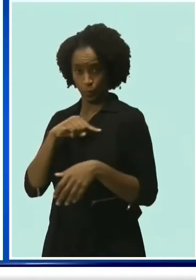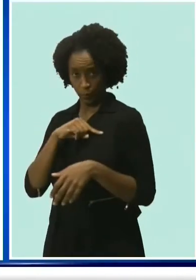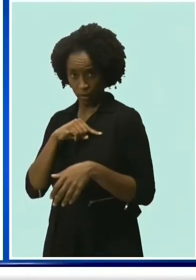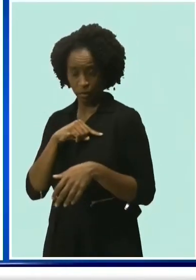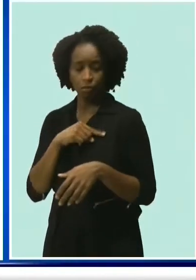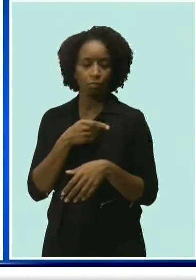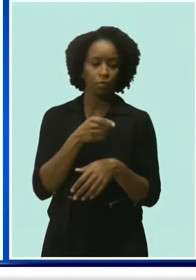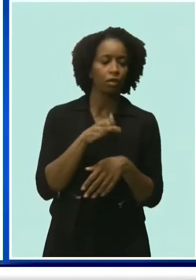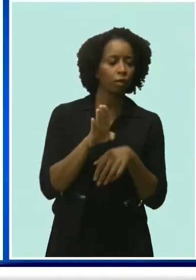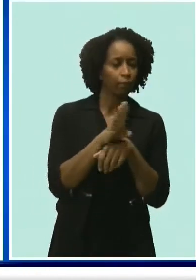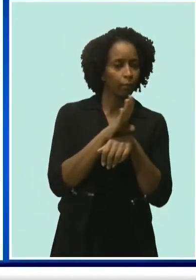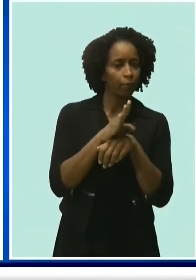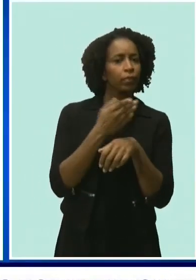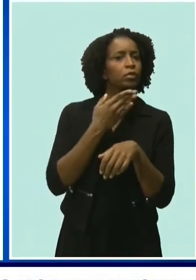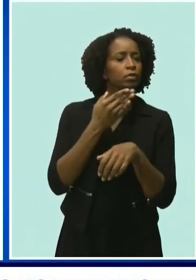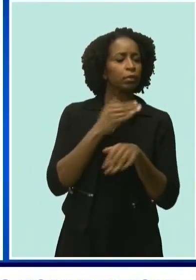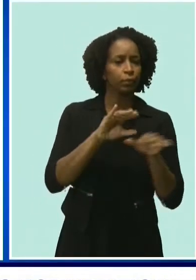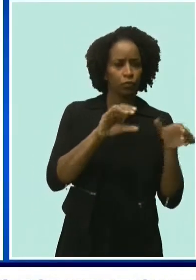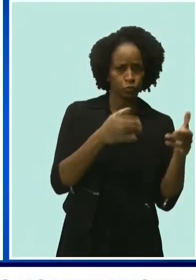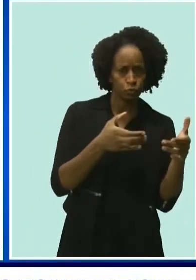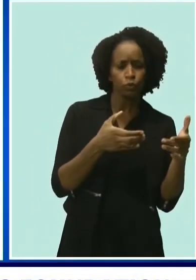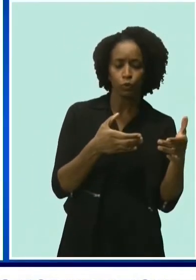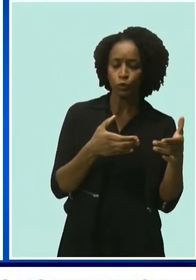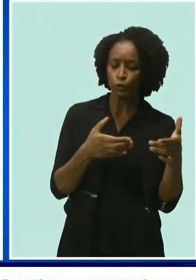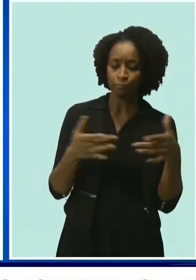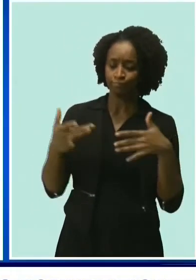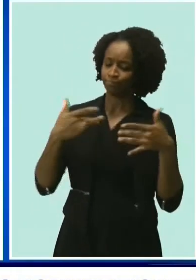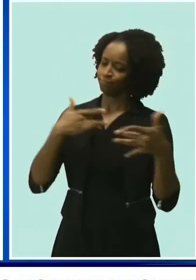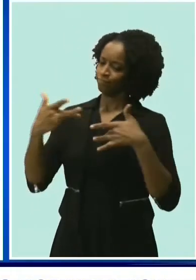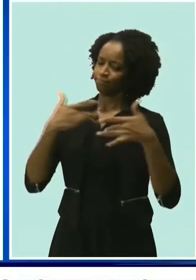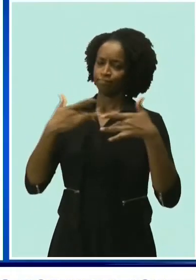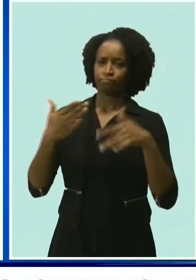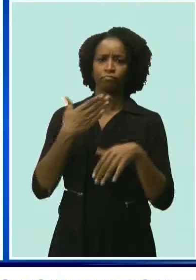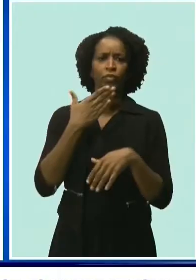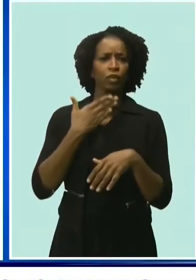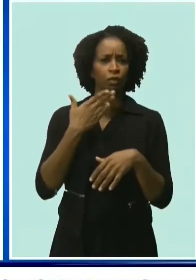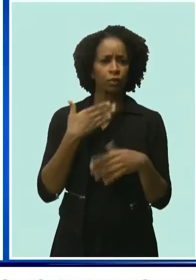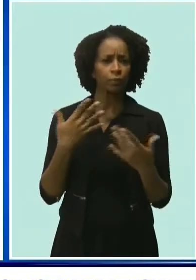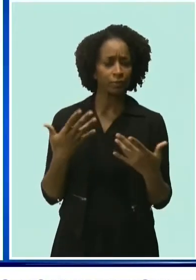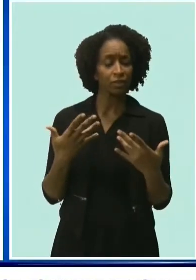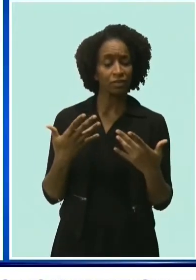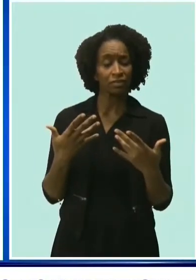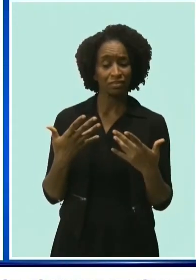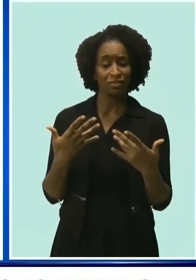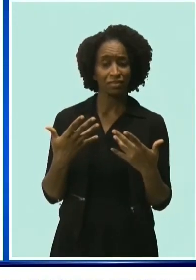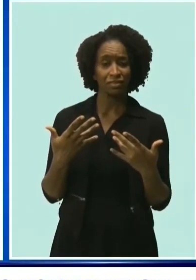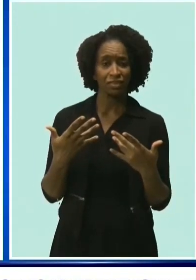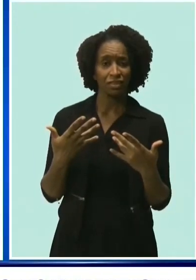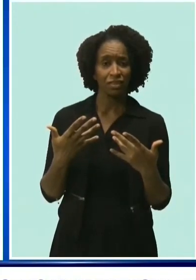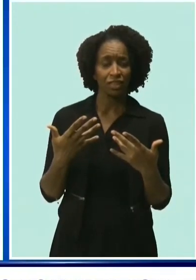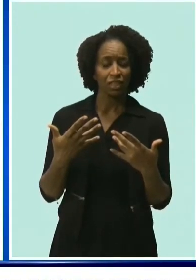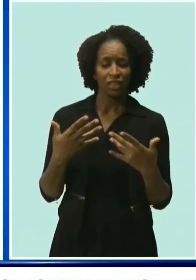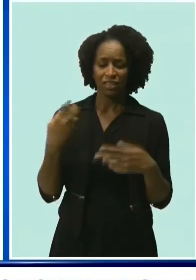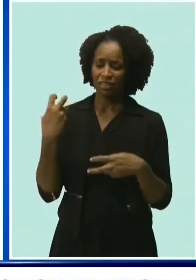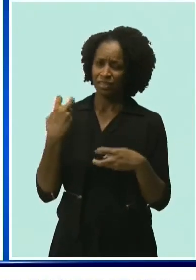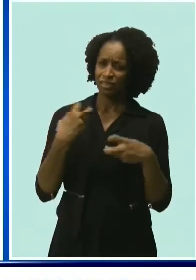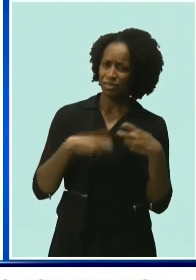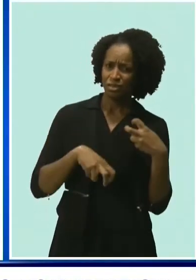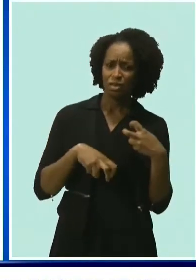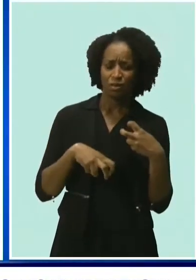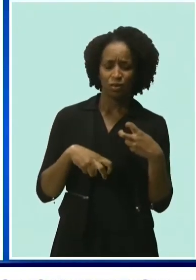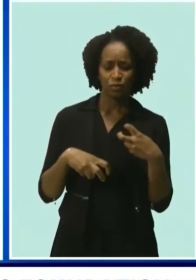Foundation are equally concerned about diabetes and the devastating social and financial impact it has on our